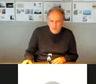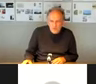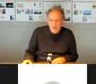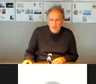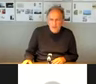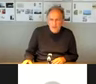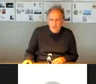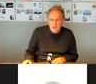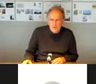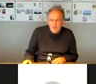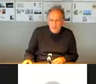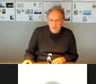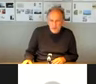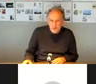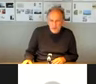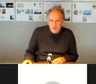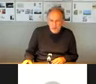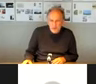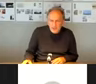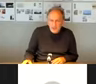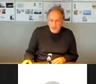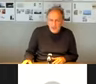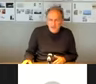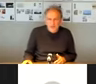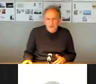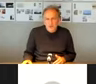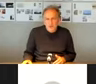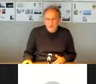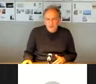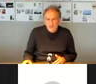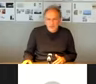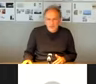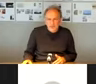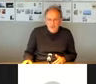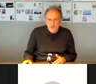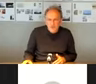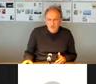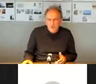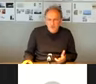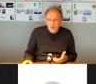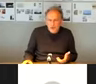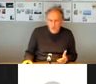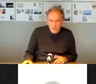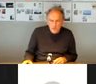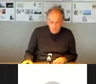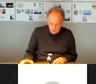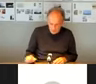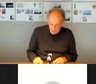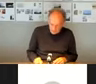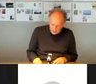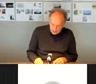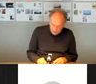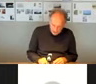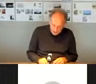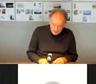changing pathway, corridor, a bit like a labyrinth, changing the scale so